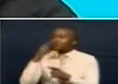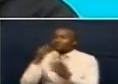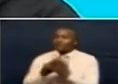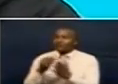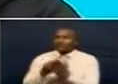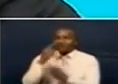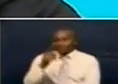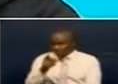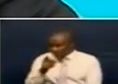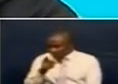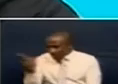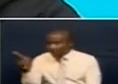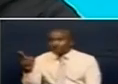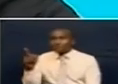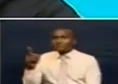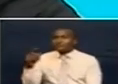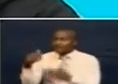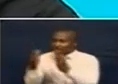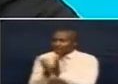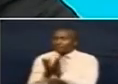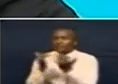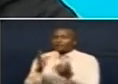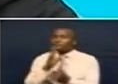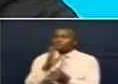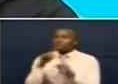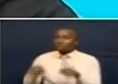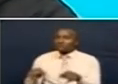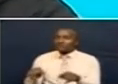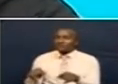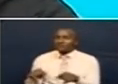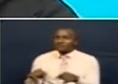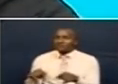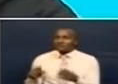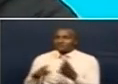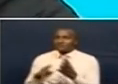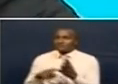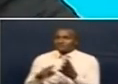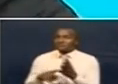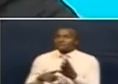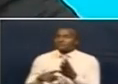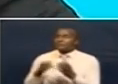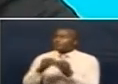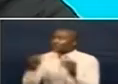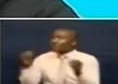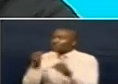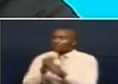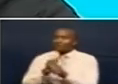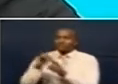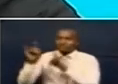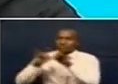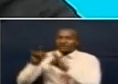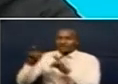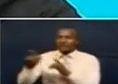for all these industrial establishments we are now talking about today. The other one is a long-serving minister for foreign affairs who was also part